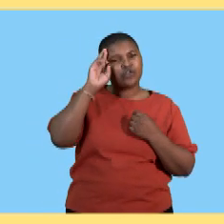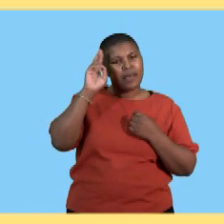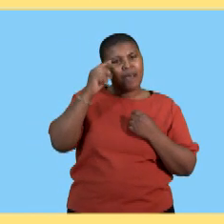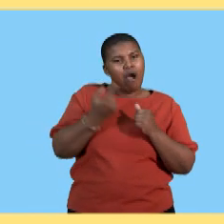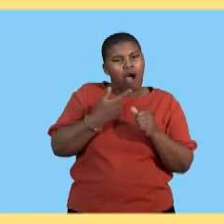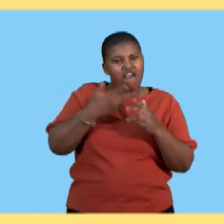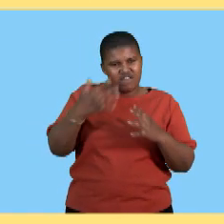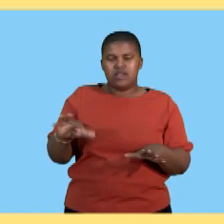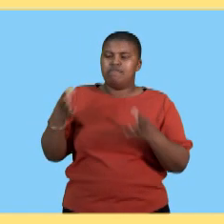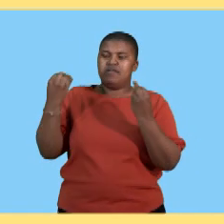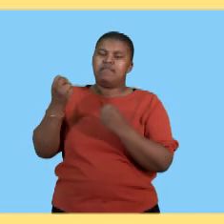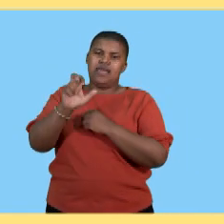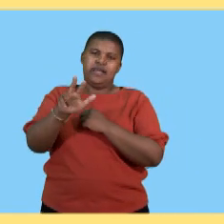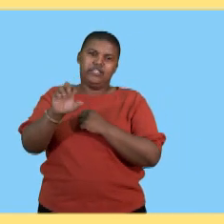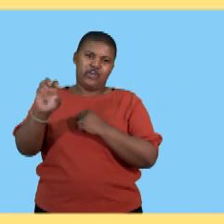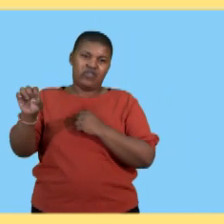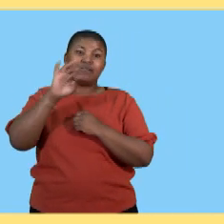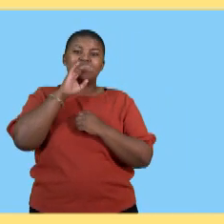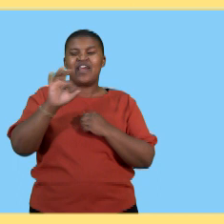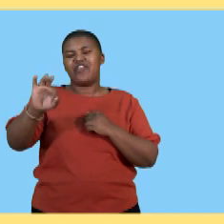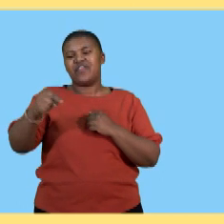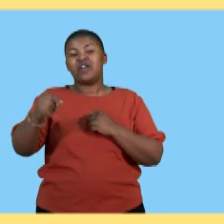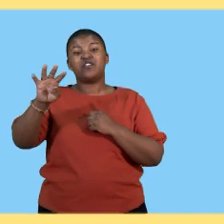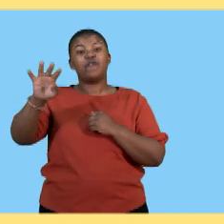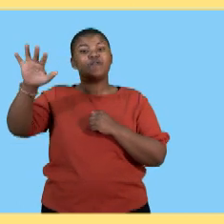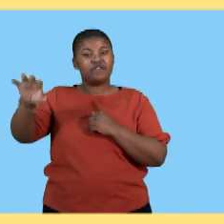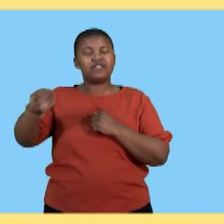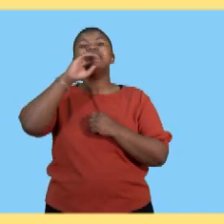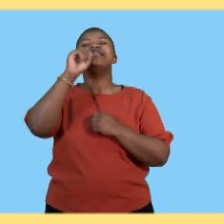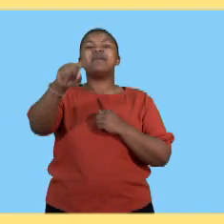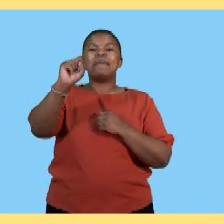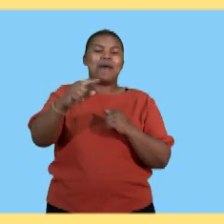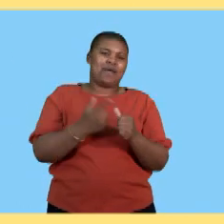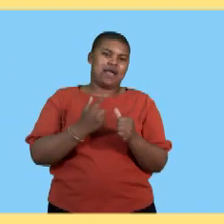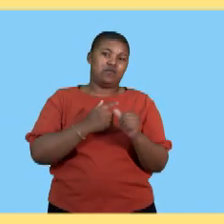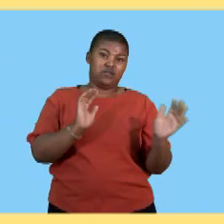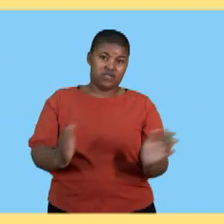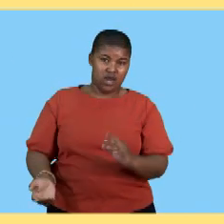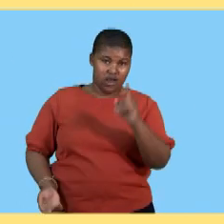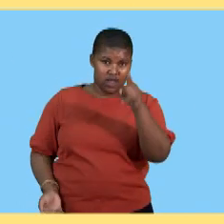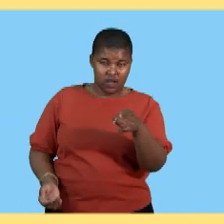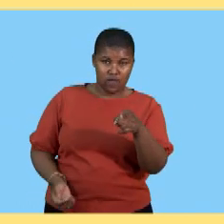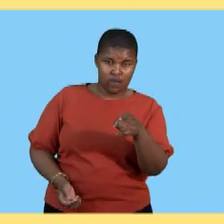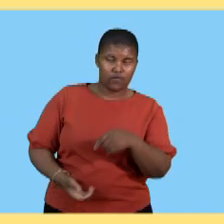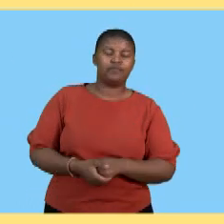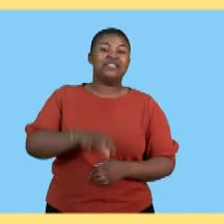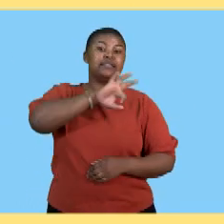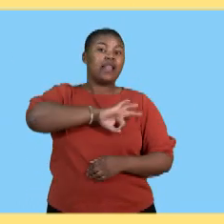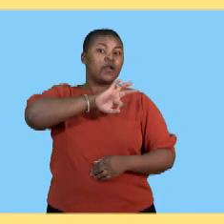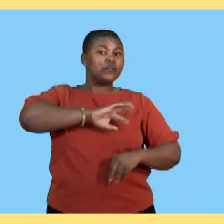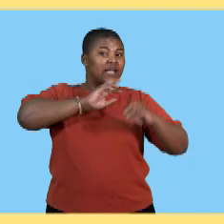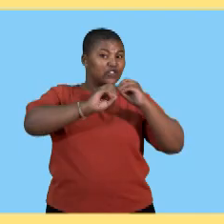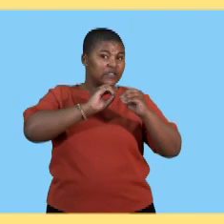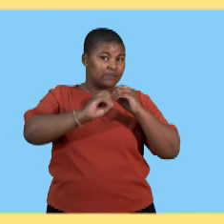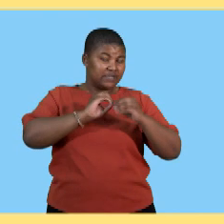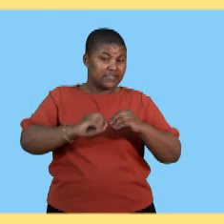800, that is what we then have here. And then we have the 3,450. This is how we would record our salaries adjustment